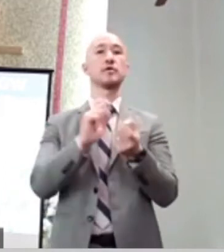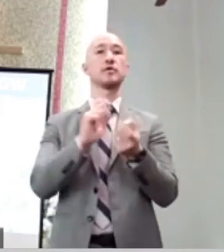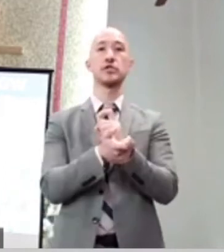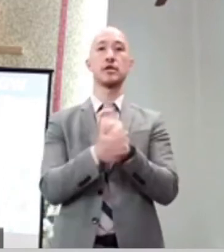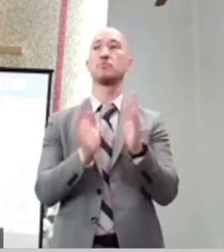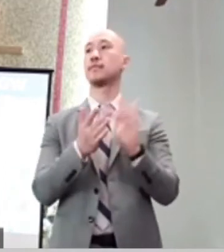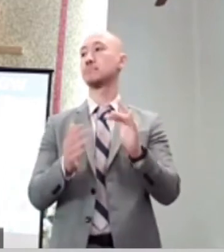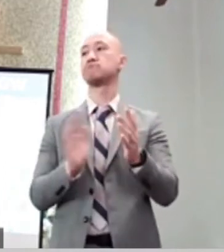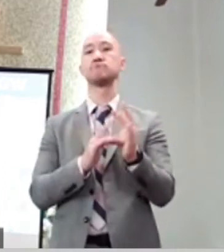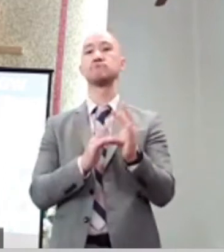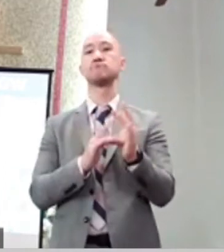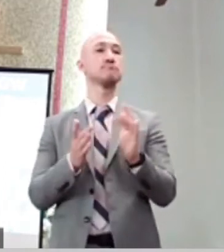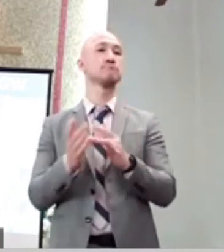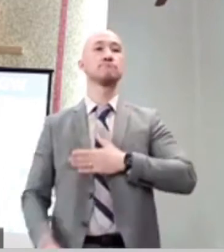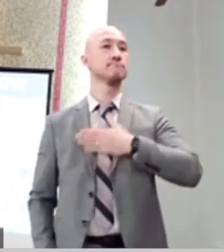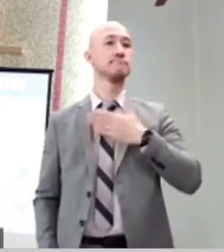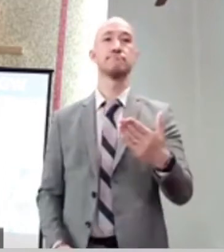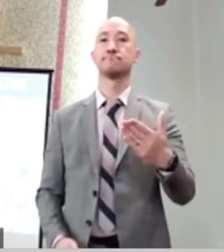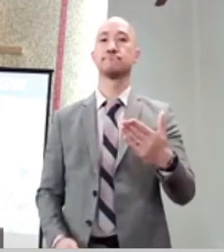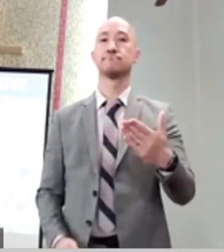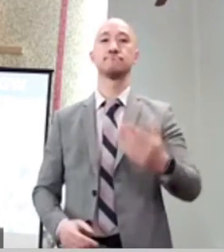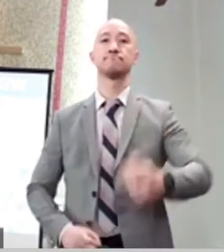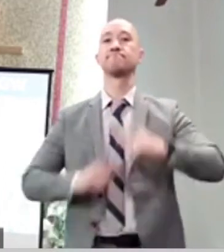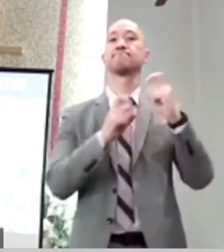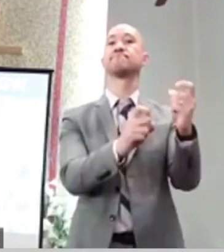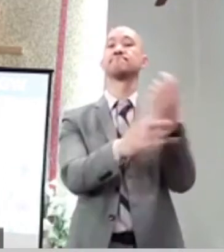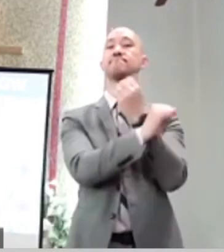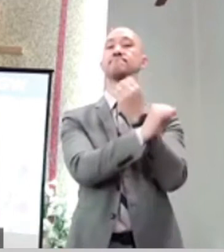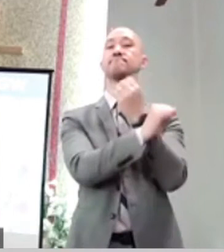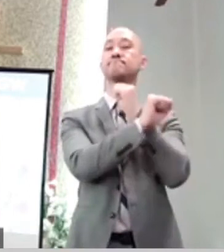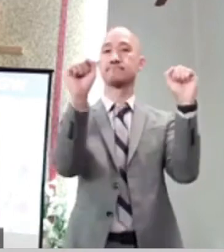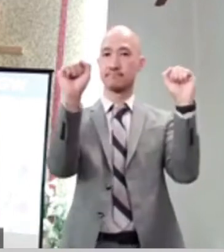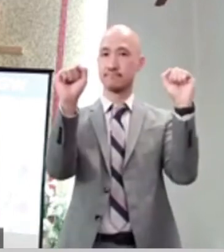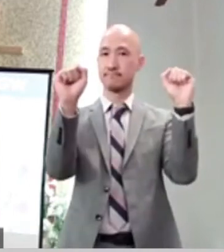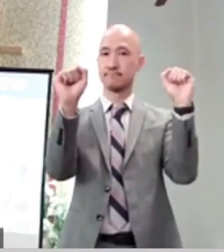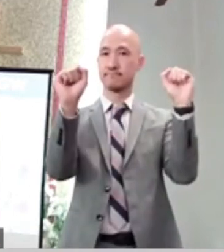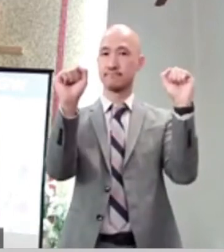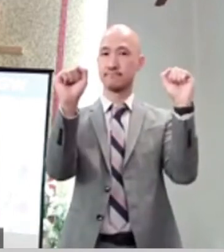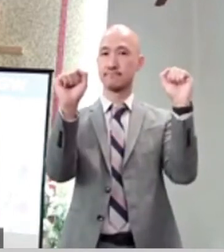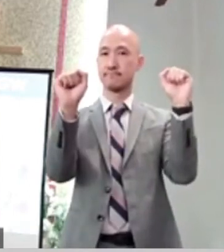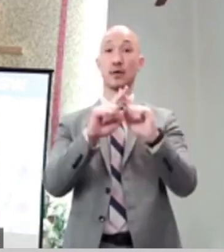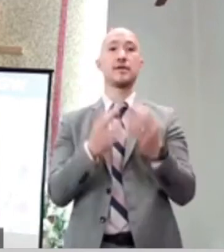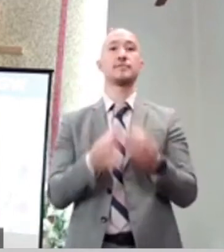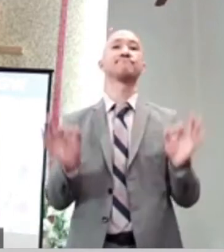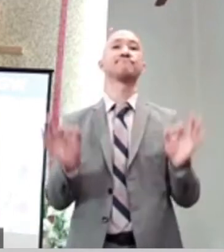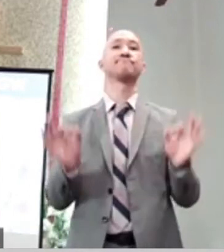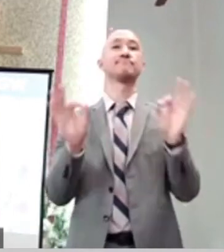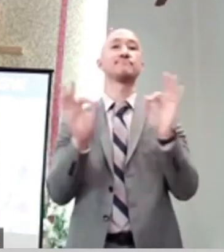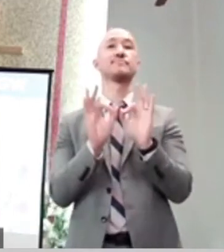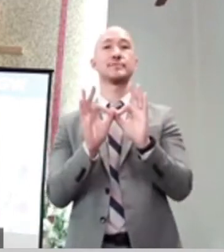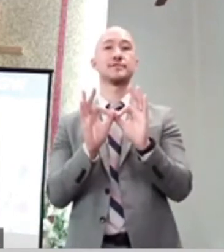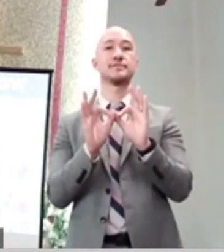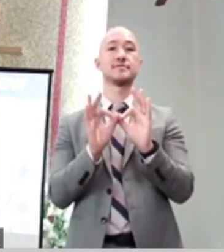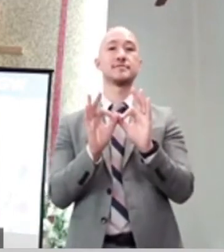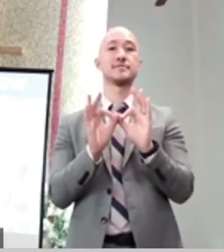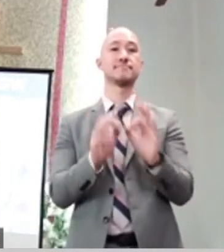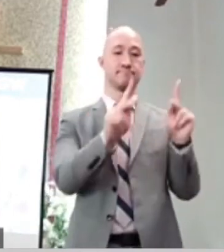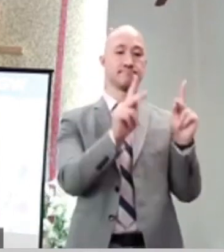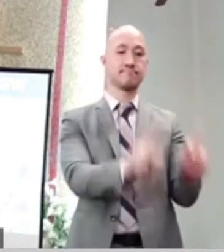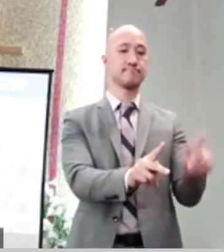He wants to provide it. He is the great physician, but he needs somebody who's honest about